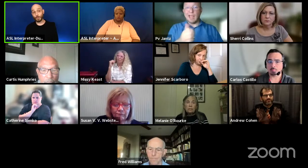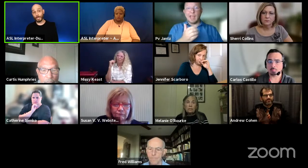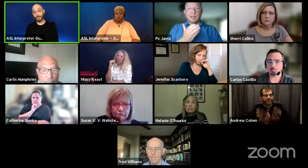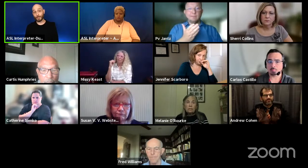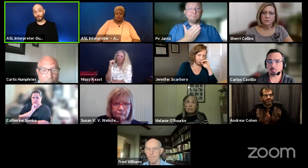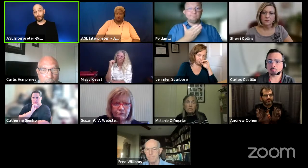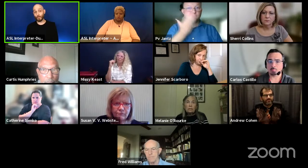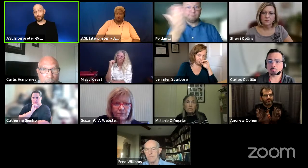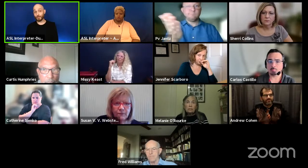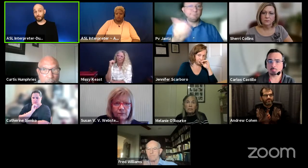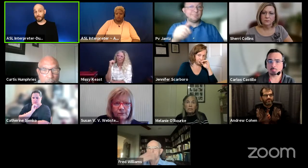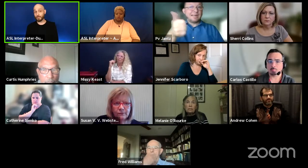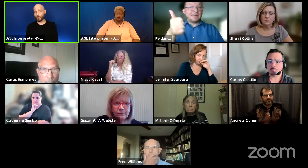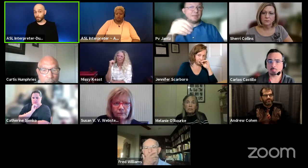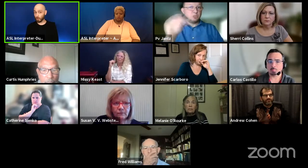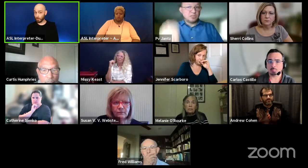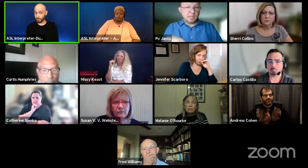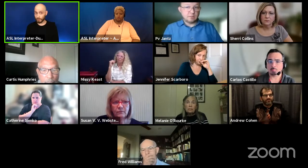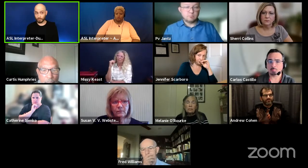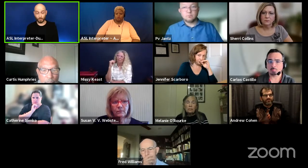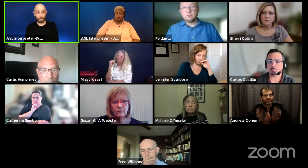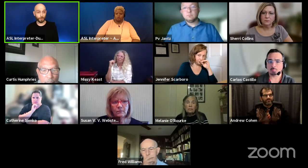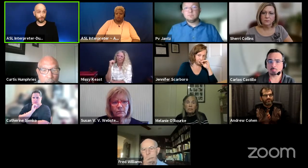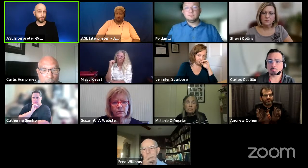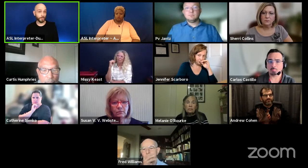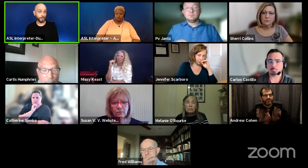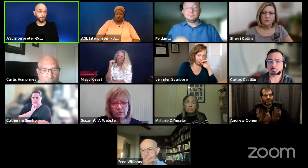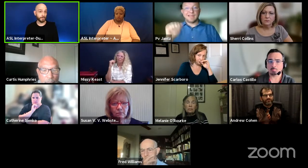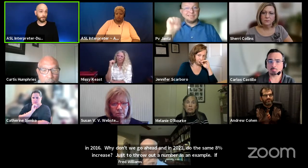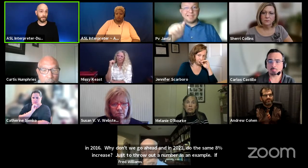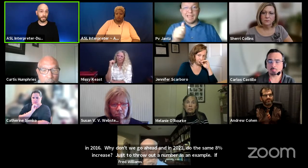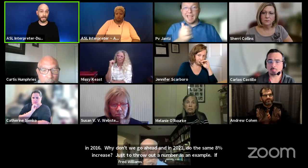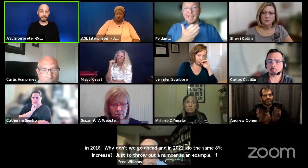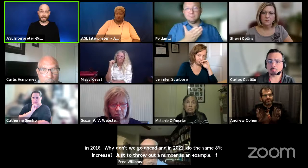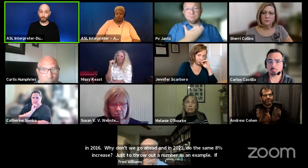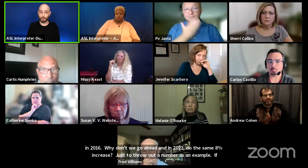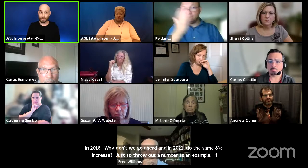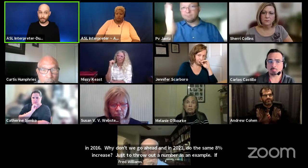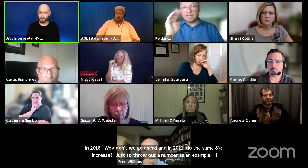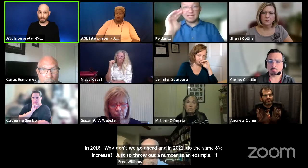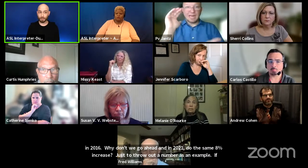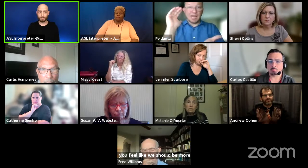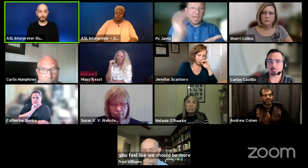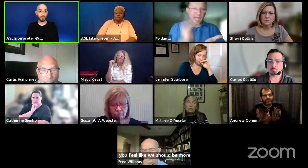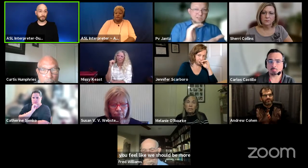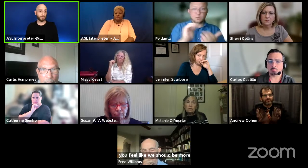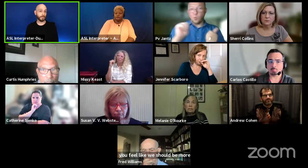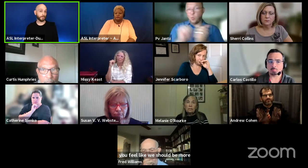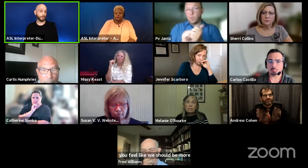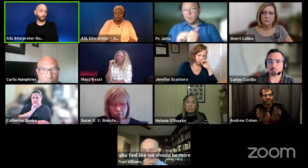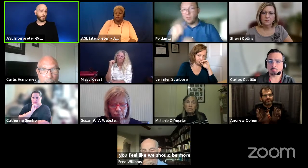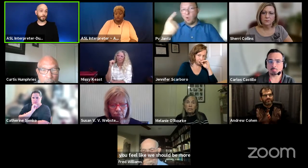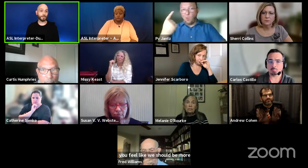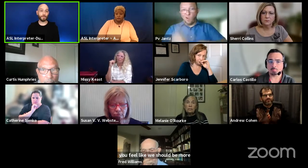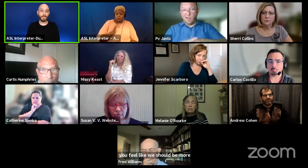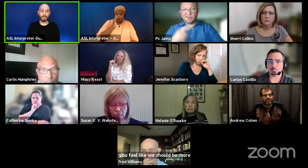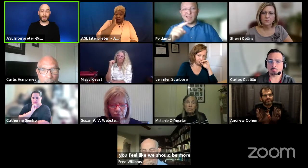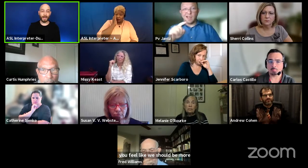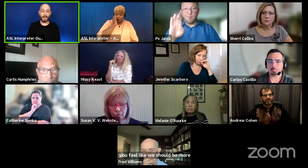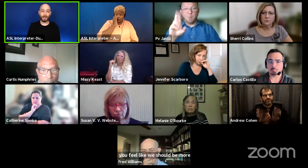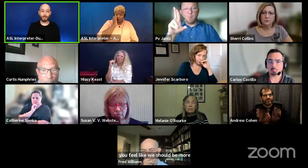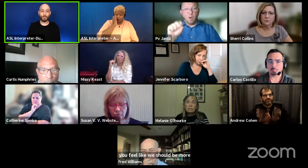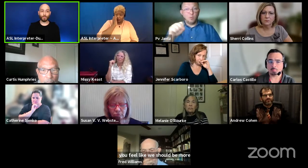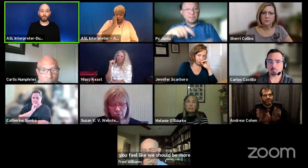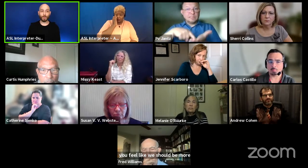if you feel like we should be more bold, we could submit it at 10%. We could submit